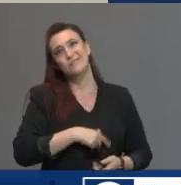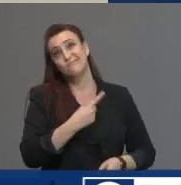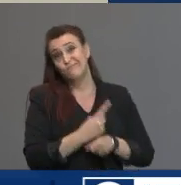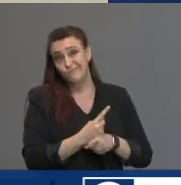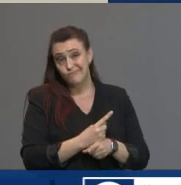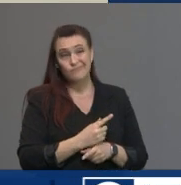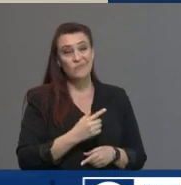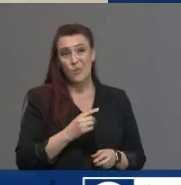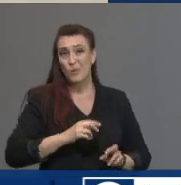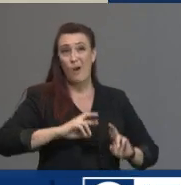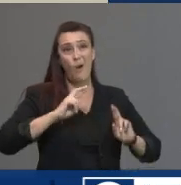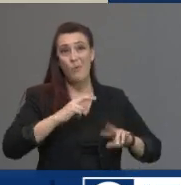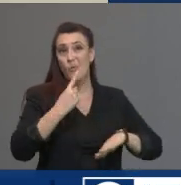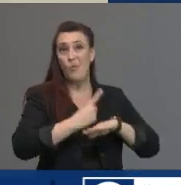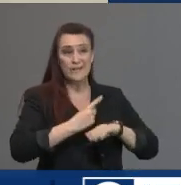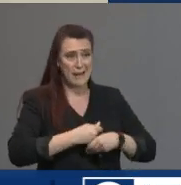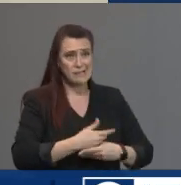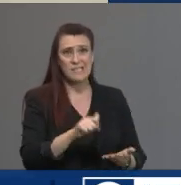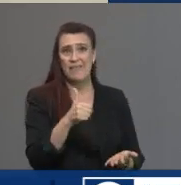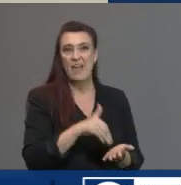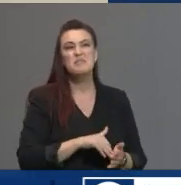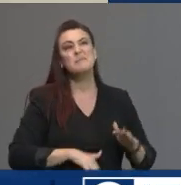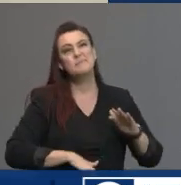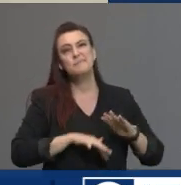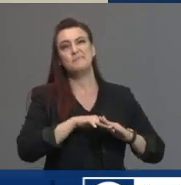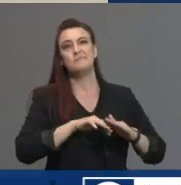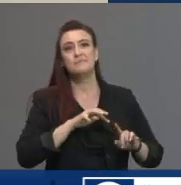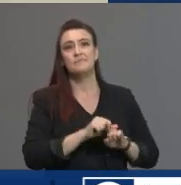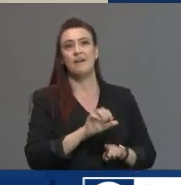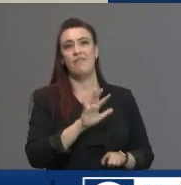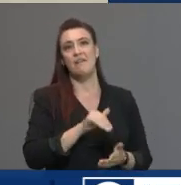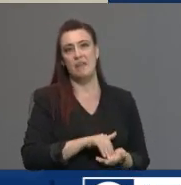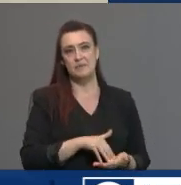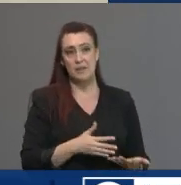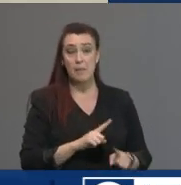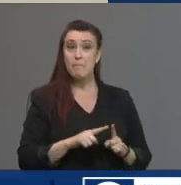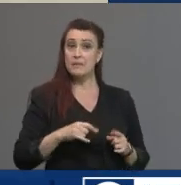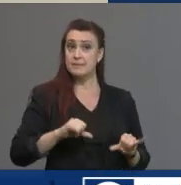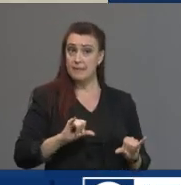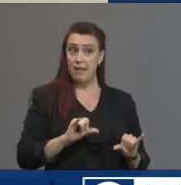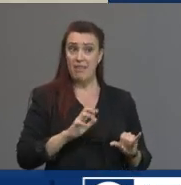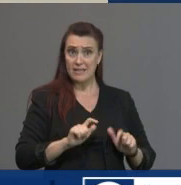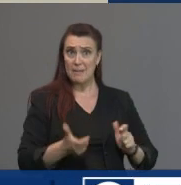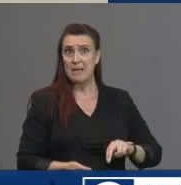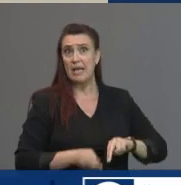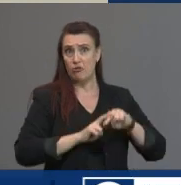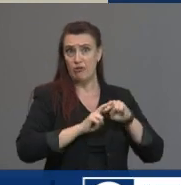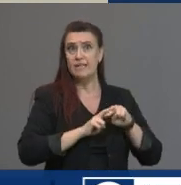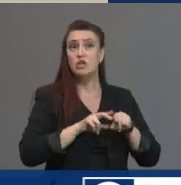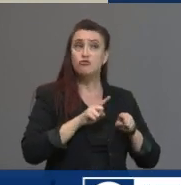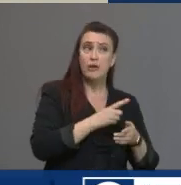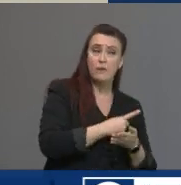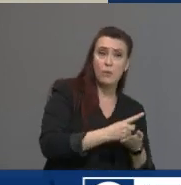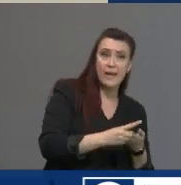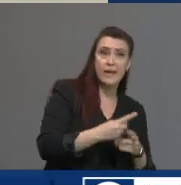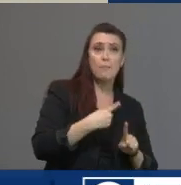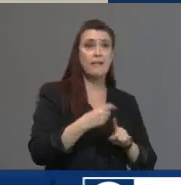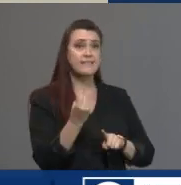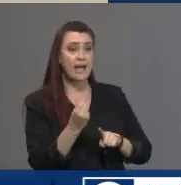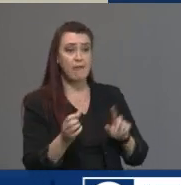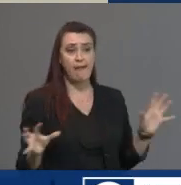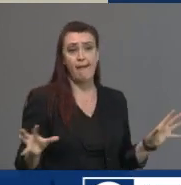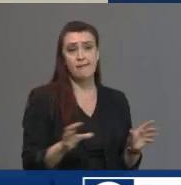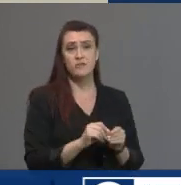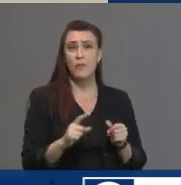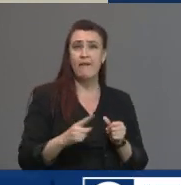10,000 in one day goal. However, we were very pleased with the significant increase of tests throughout the week. So that